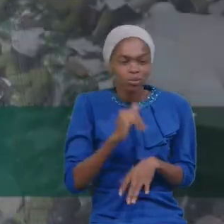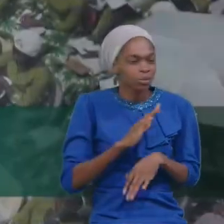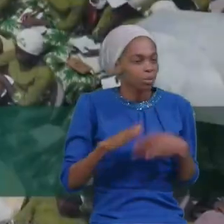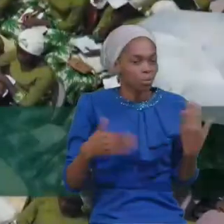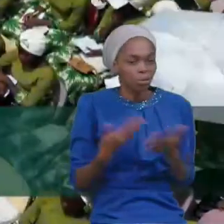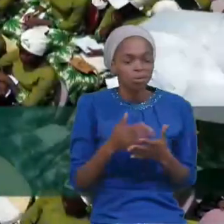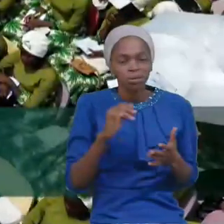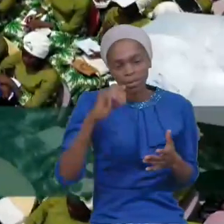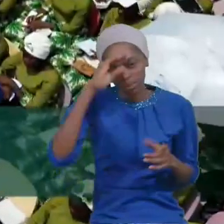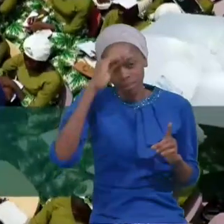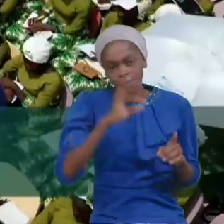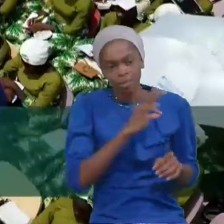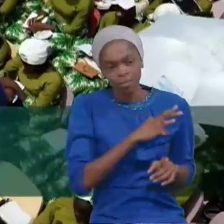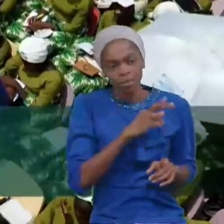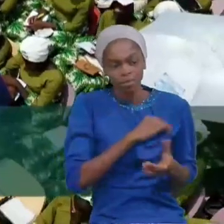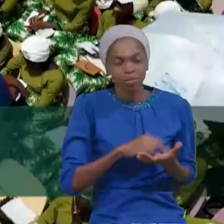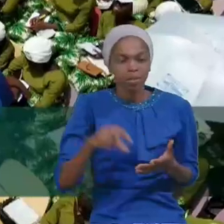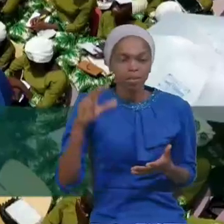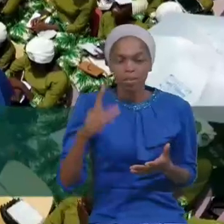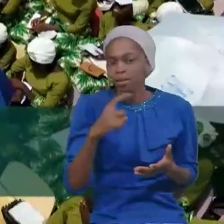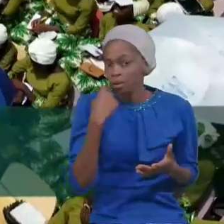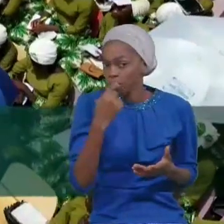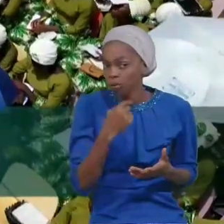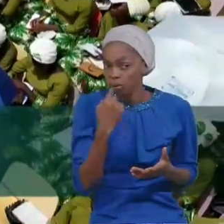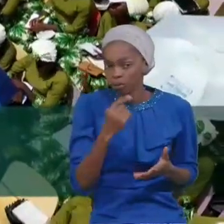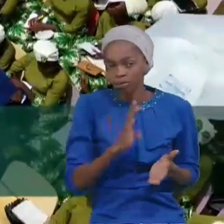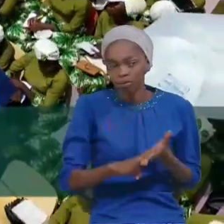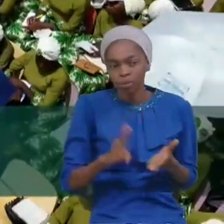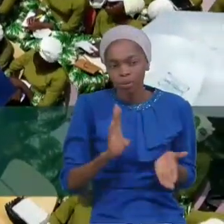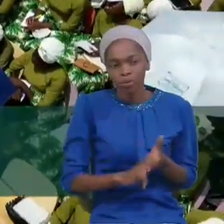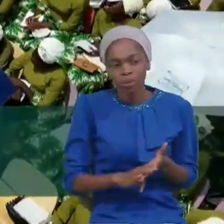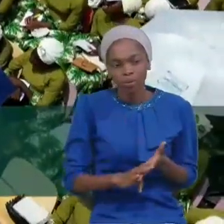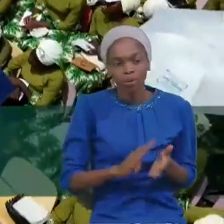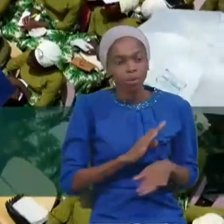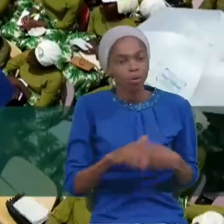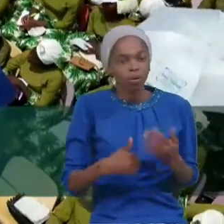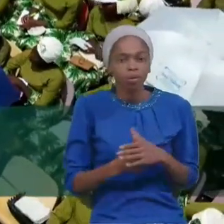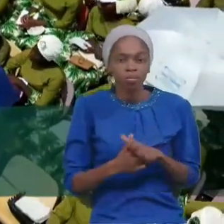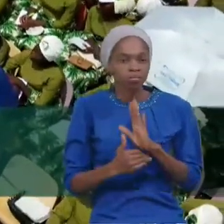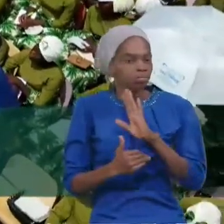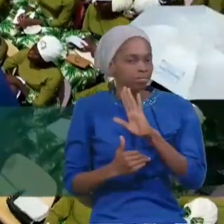all thine iniquities? Somebody say amen to that.